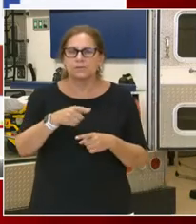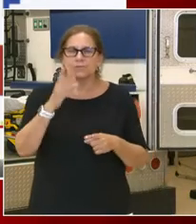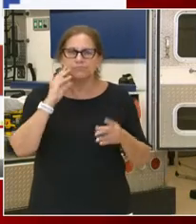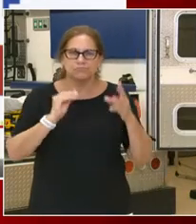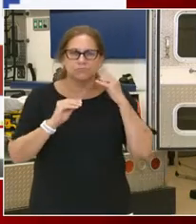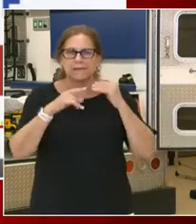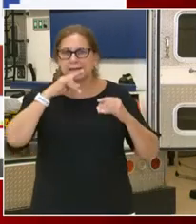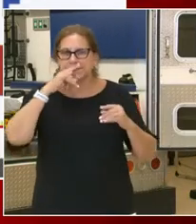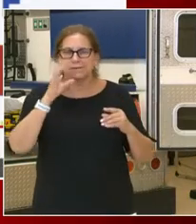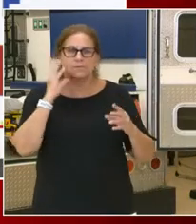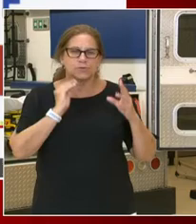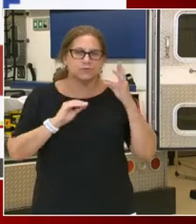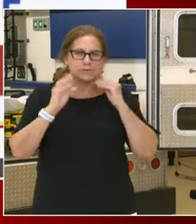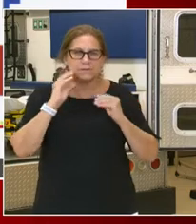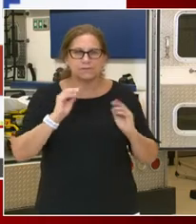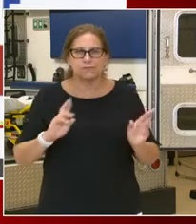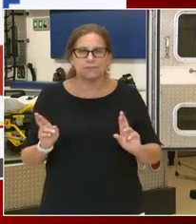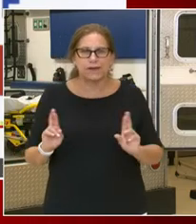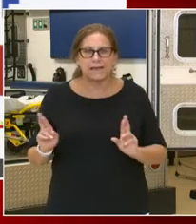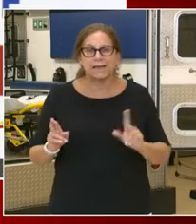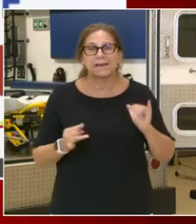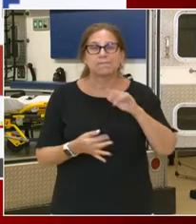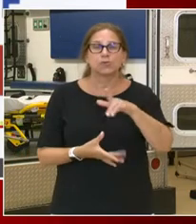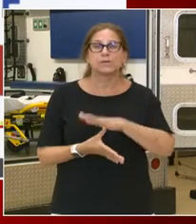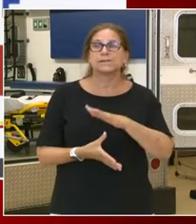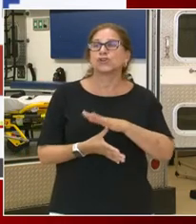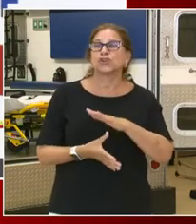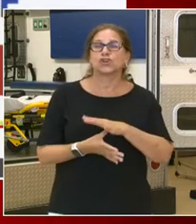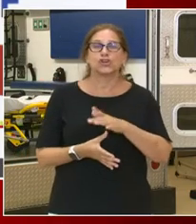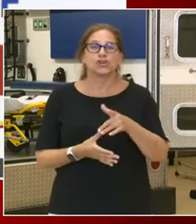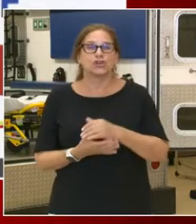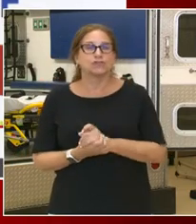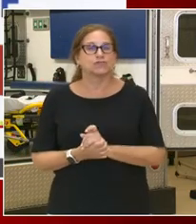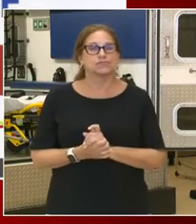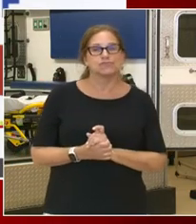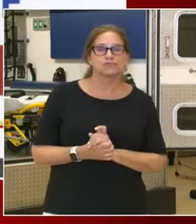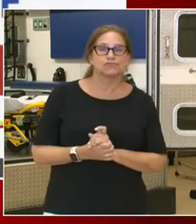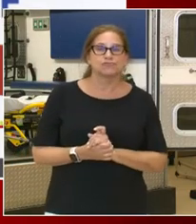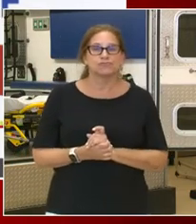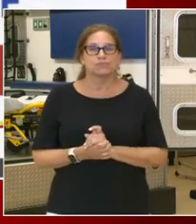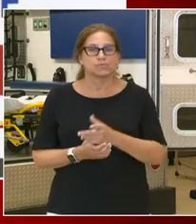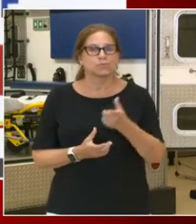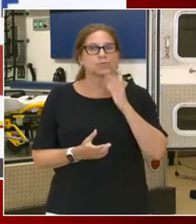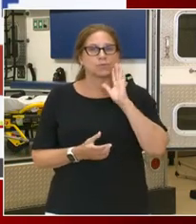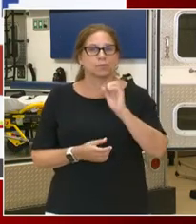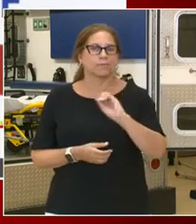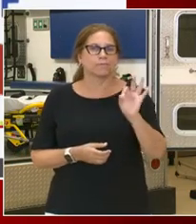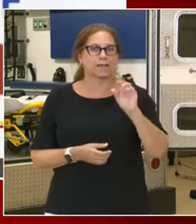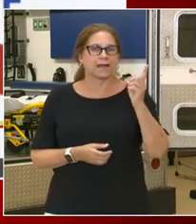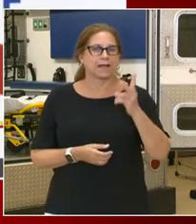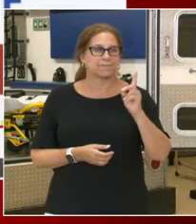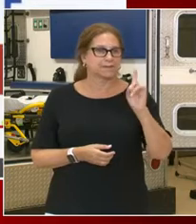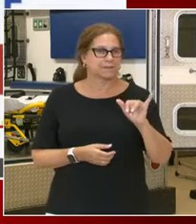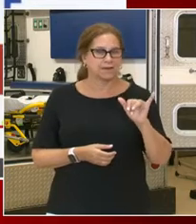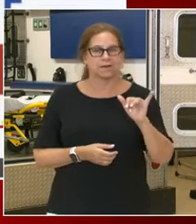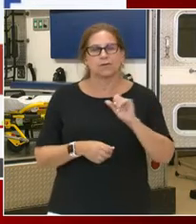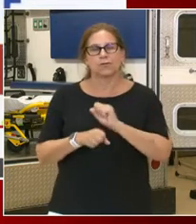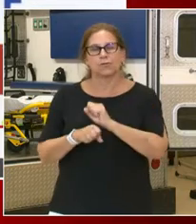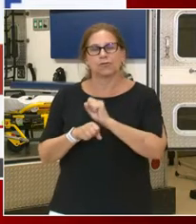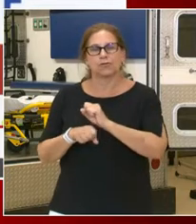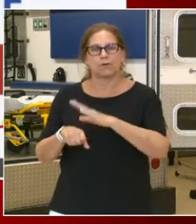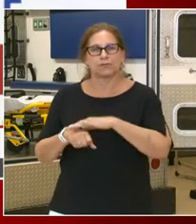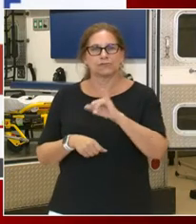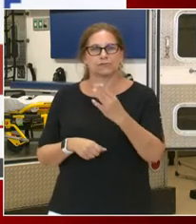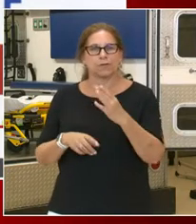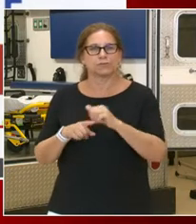spend a good portion of their day in internships at work, learning at work. They'll do that for credit.